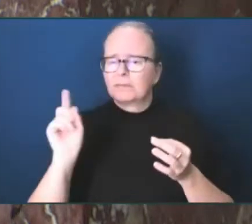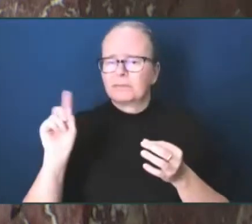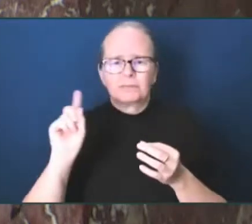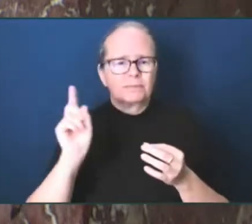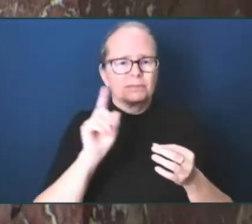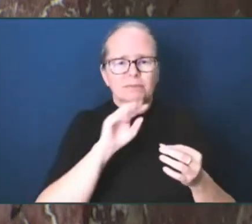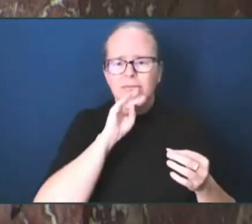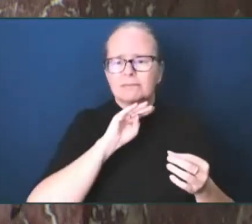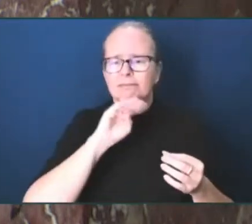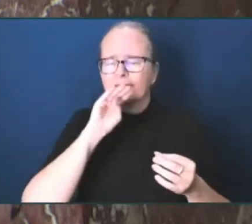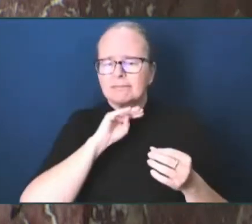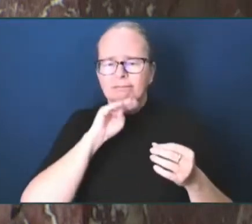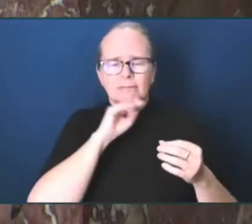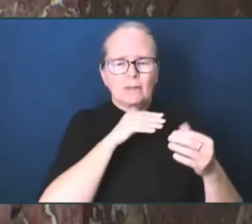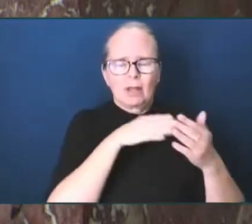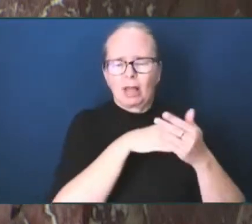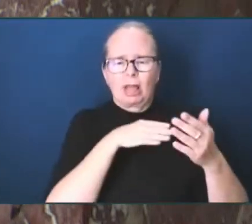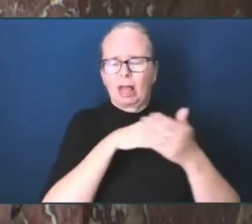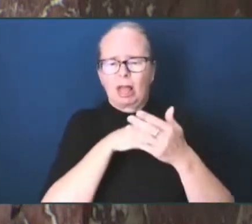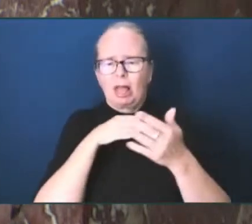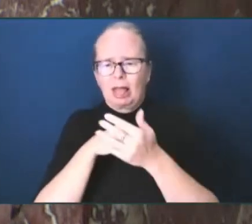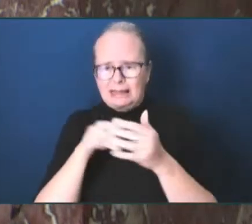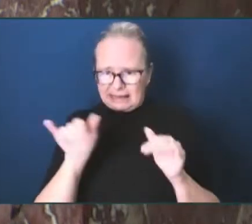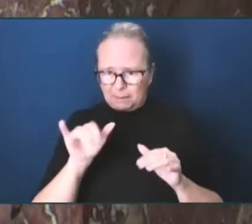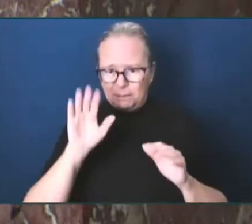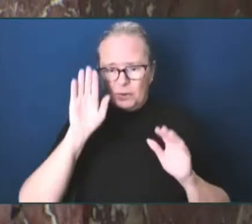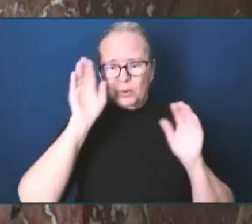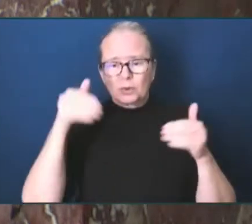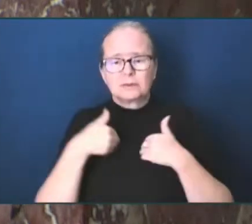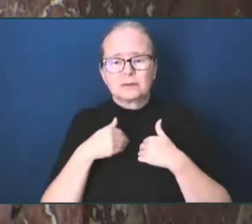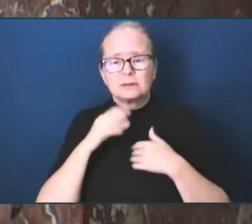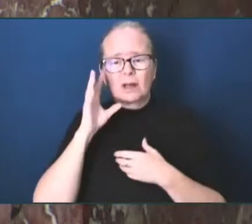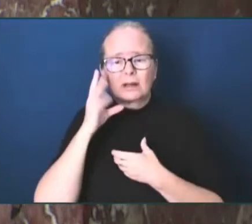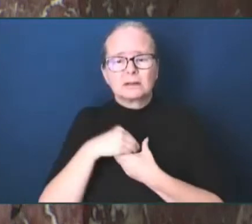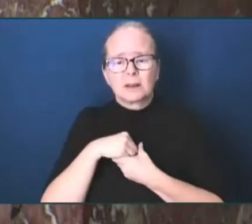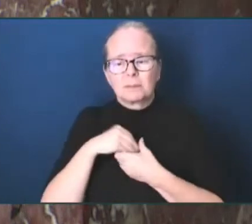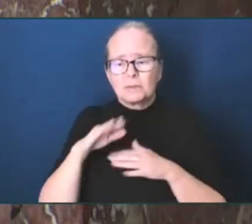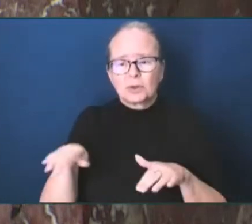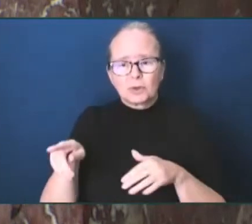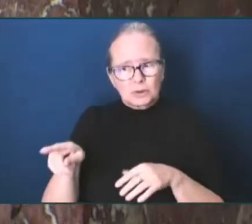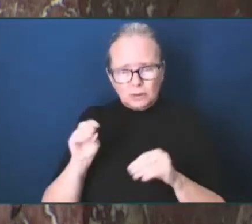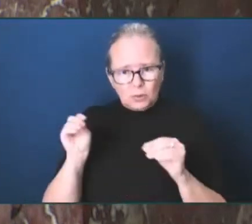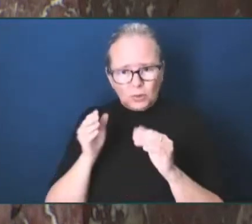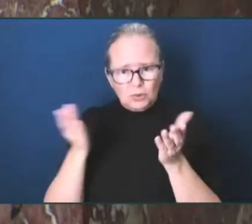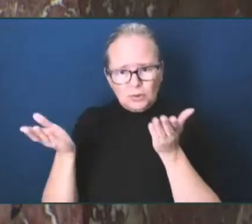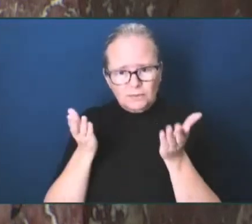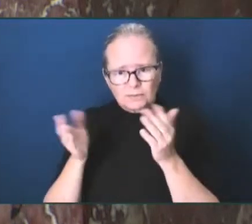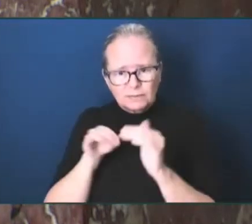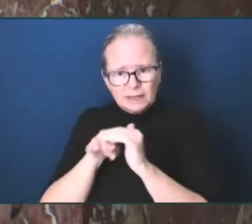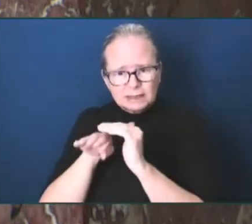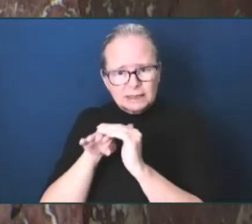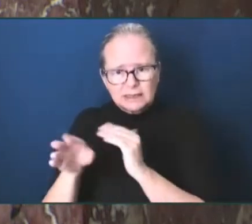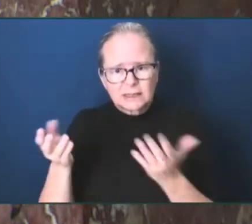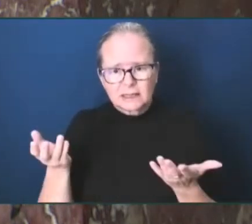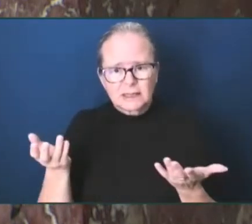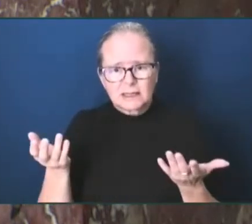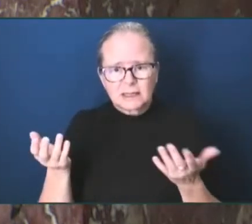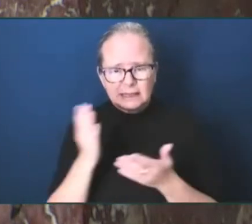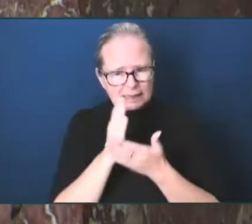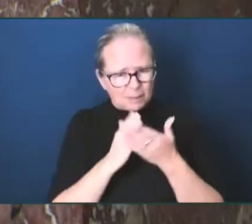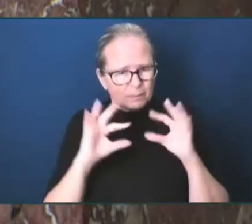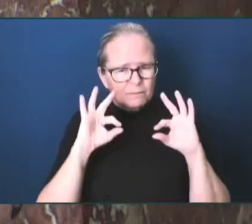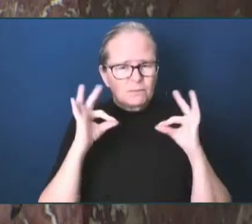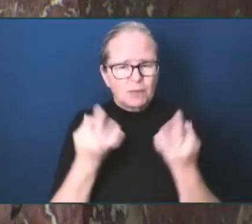to access the services. In addition to that, there hasn't been anything for some families to even